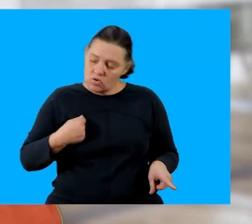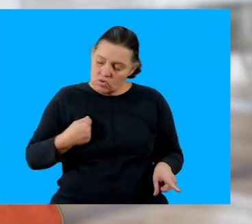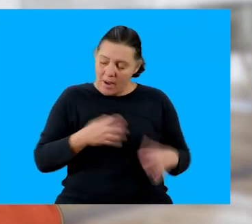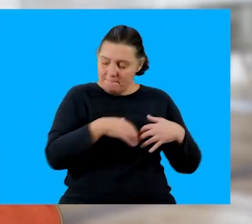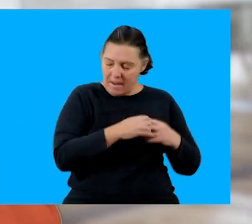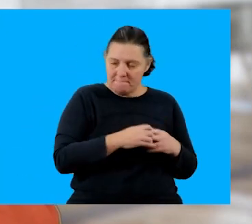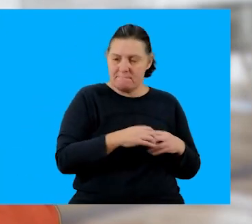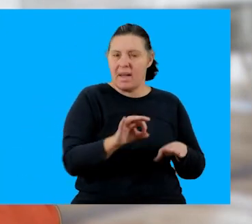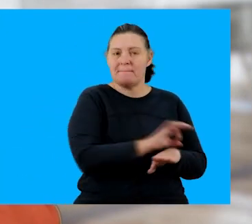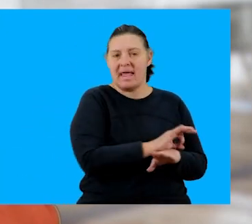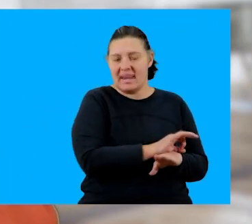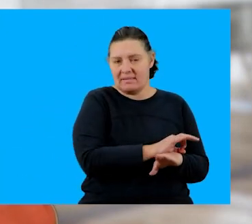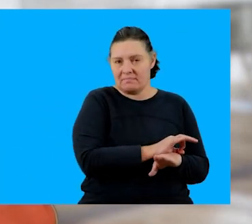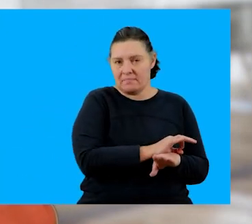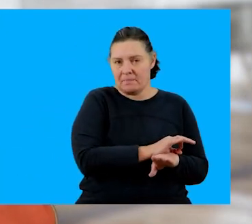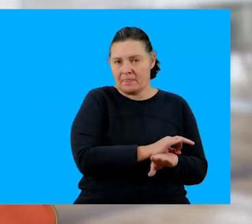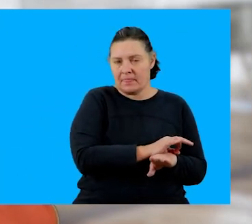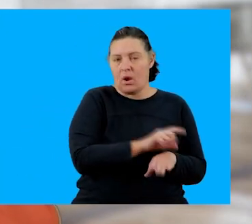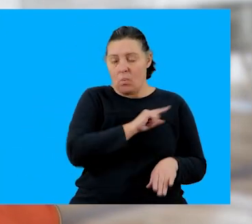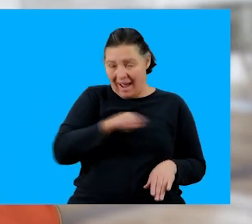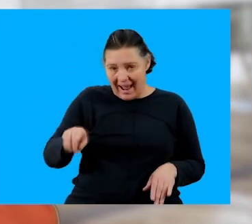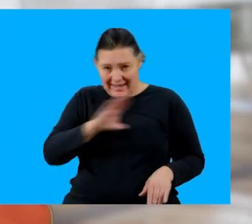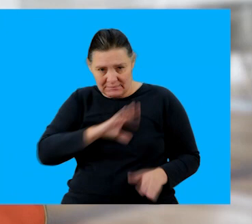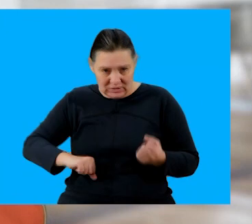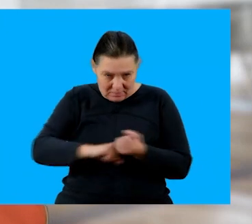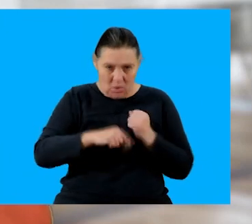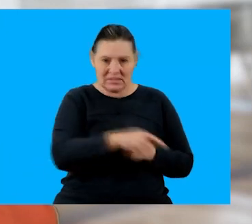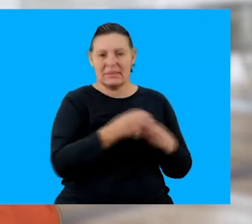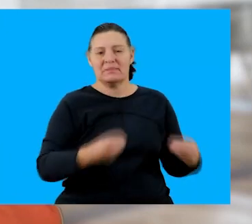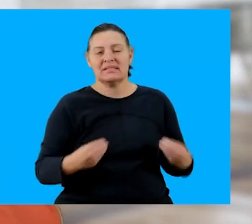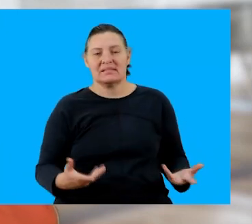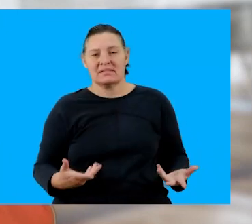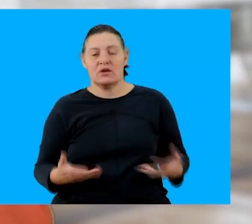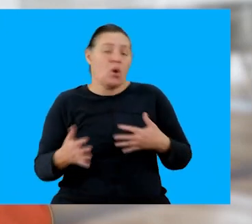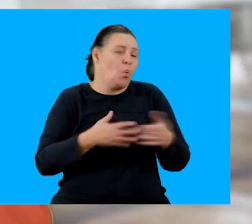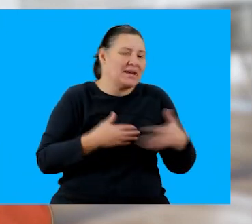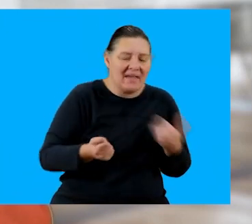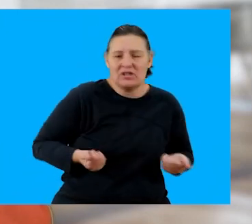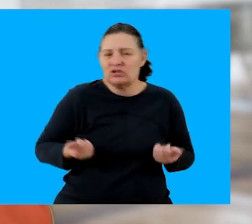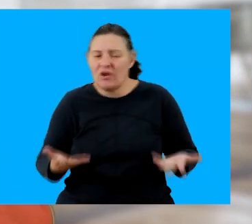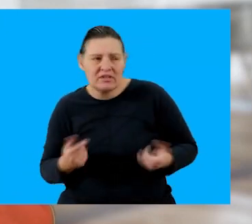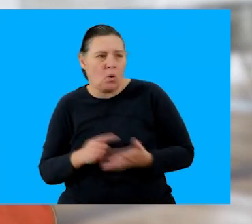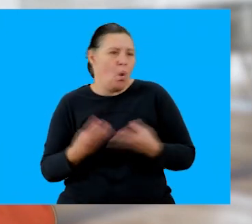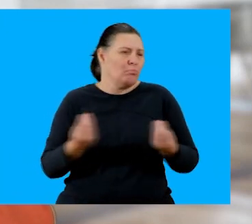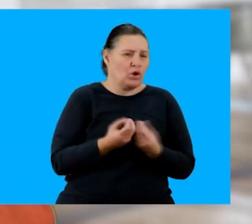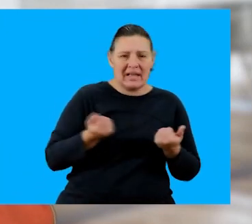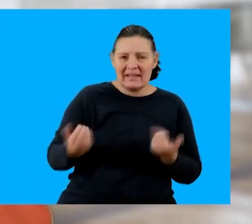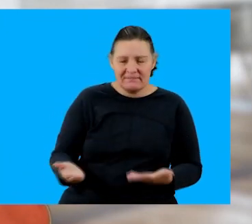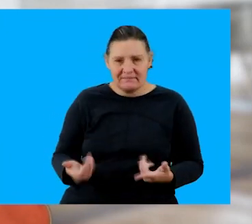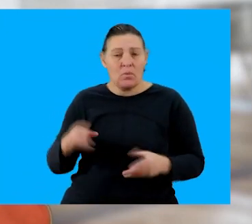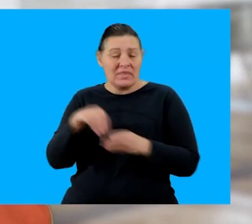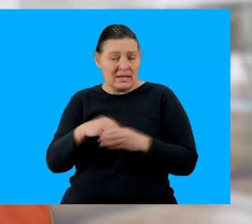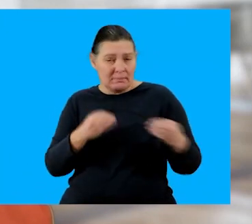the ones who support a business. So he needs to make sure that whatever product or service that he's going to offer in